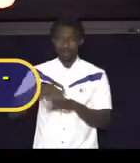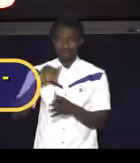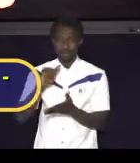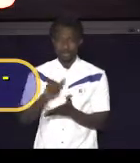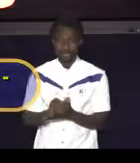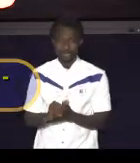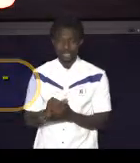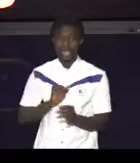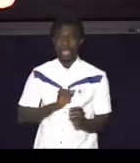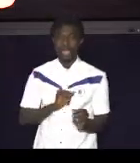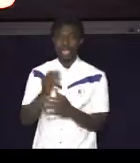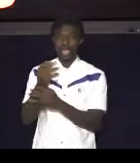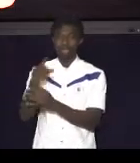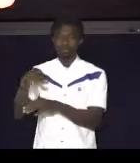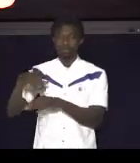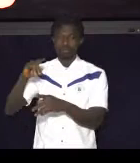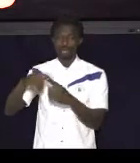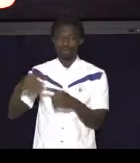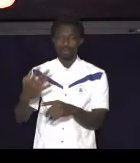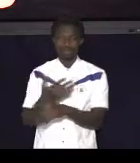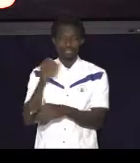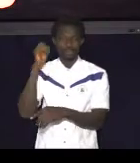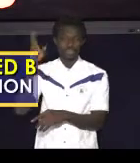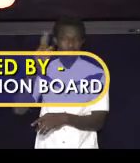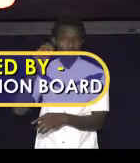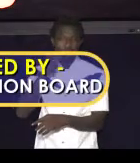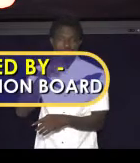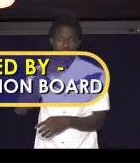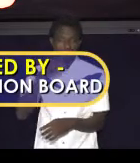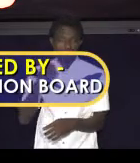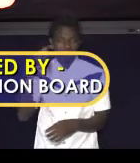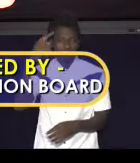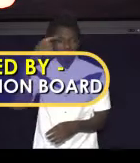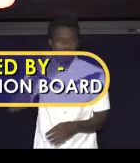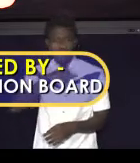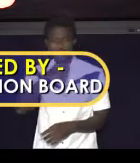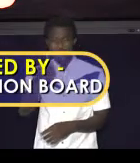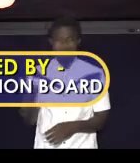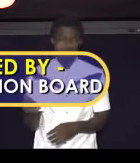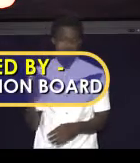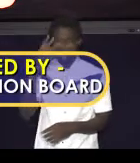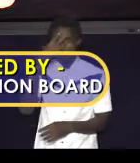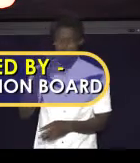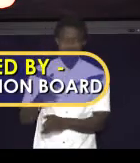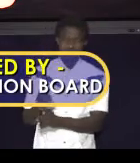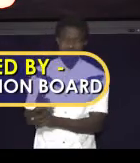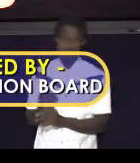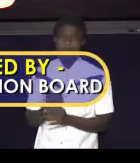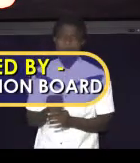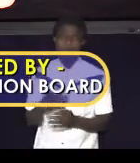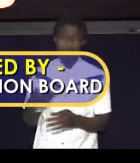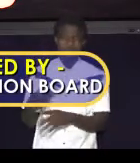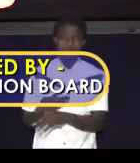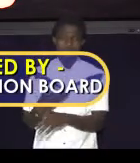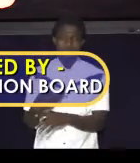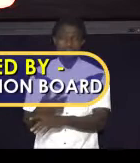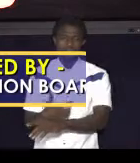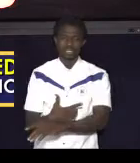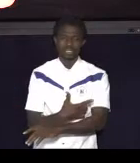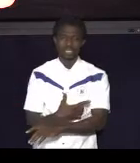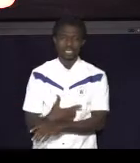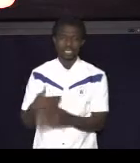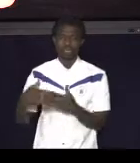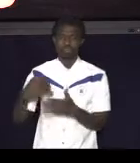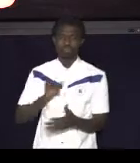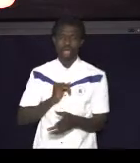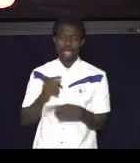note, I hand you over to the mathematician, Uncle Agbaje, for another beautifully packaged mathematics lesson.